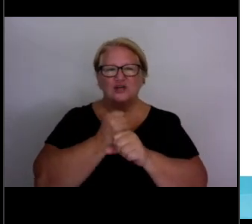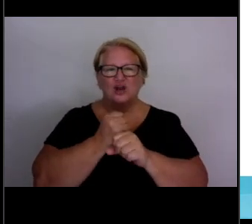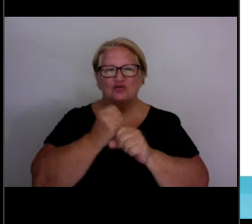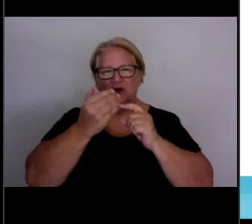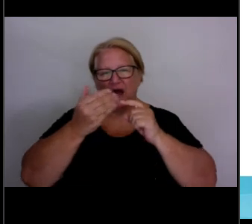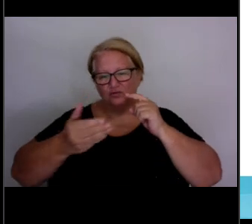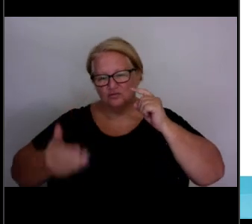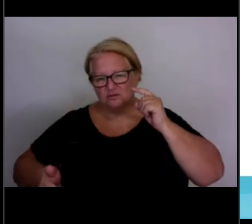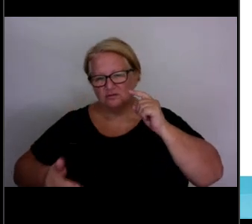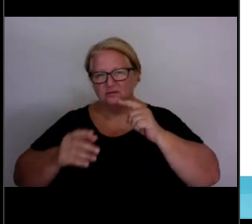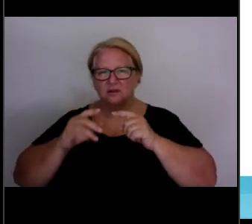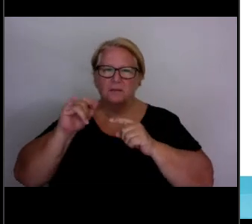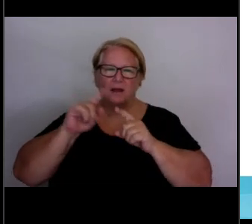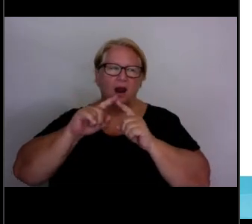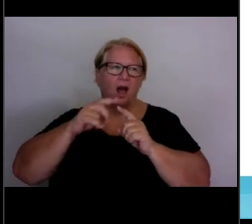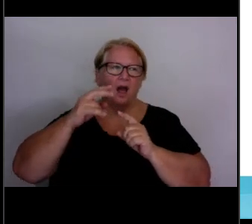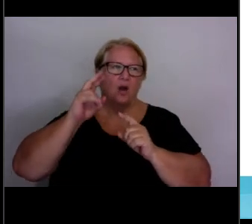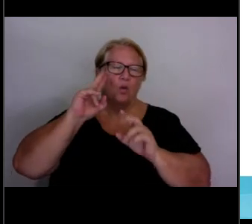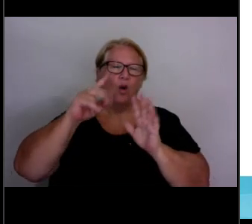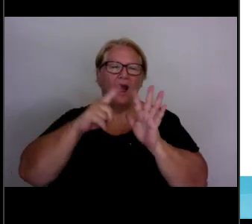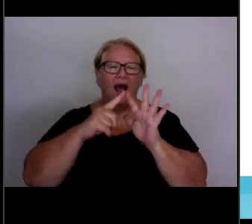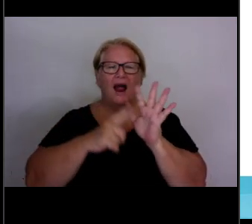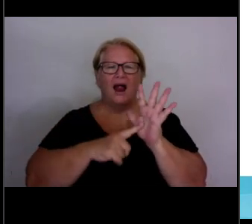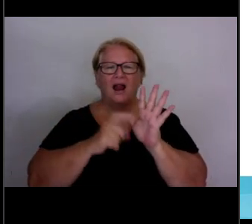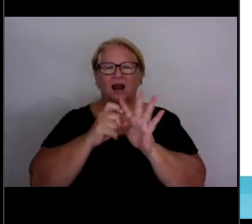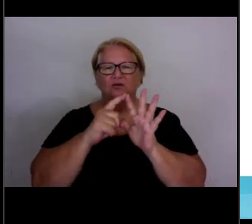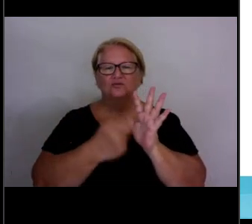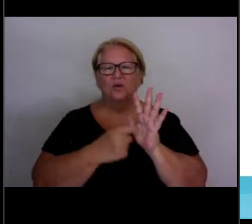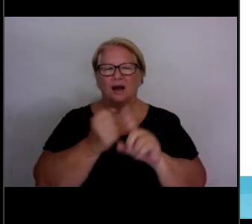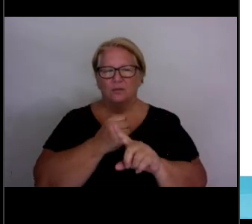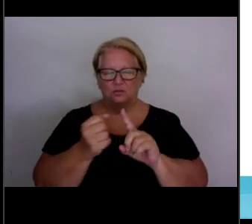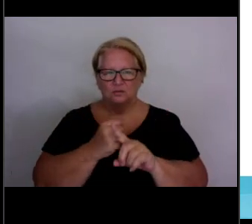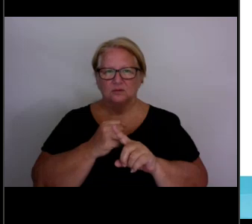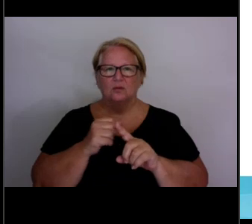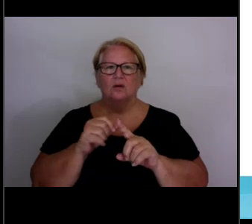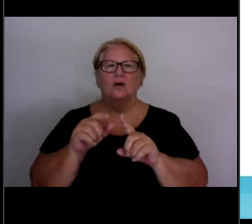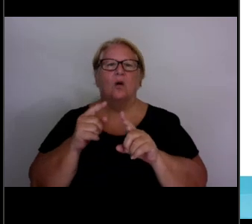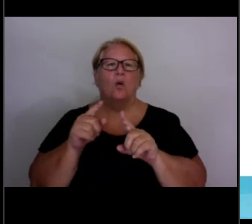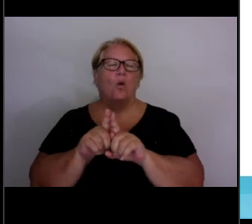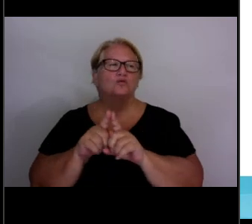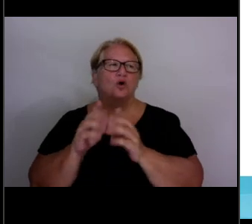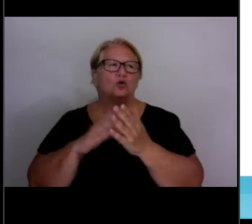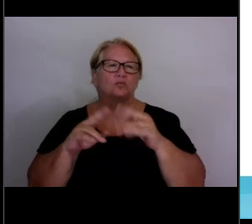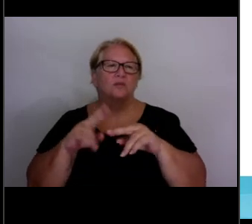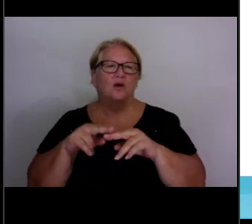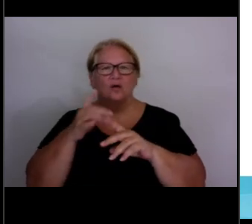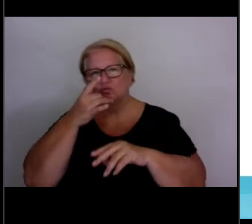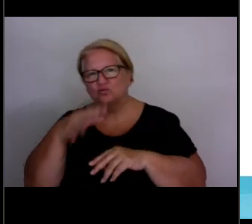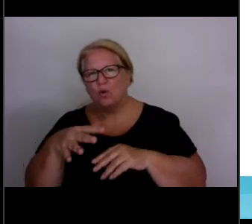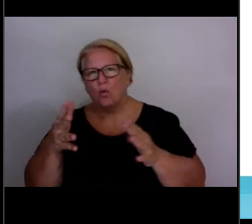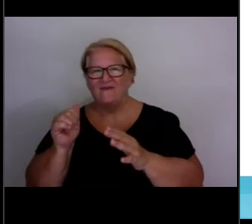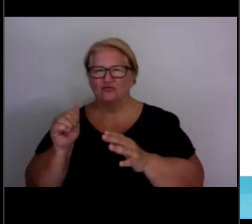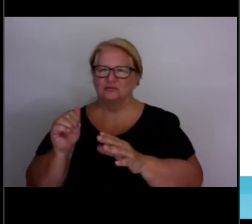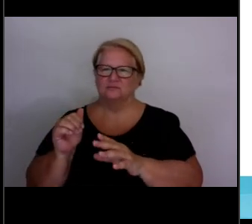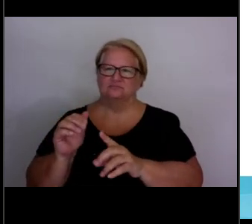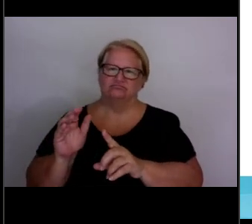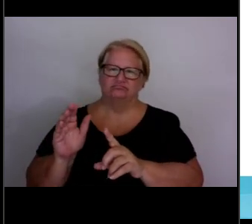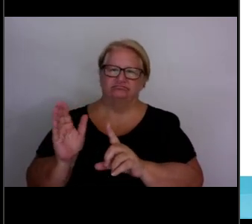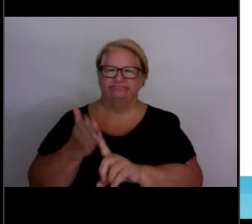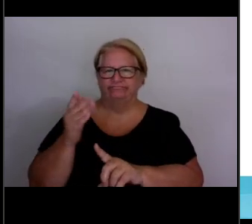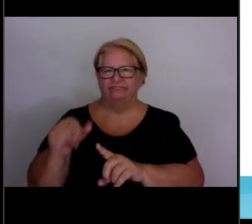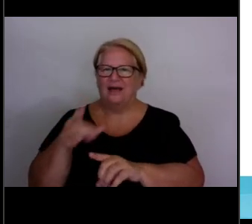elder abuse kind of cases, and also quite a few parent-child cases where a parent's assaulted a child, and that's then comes in as a